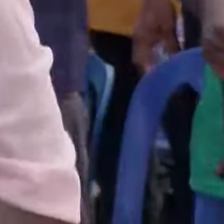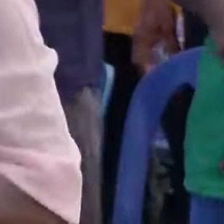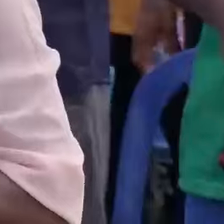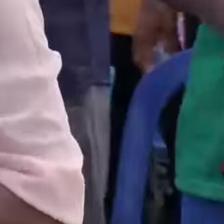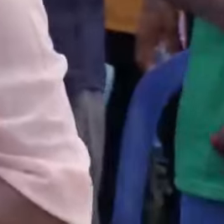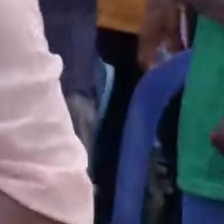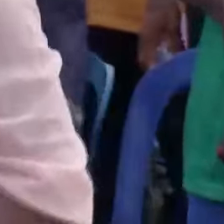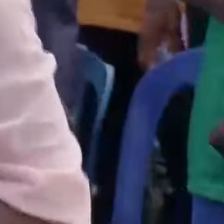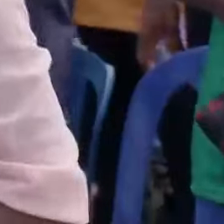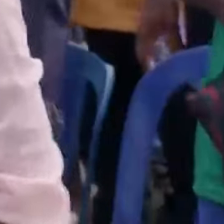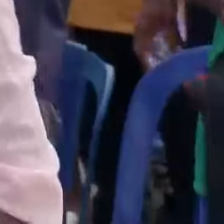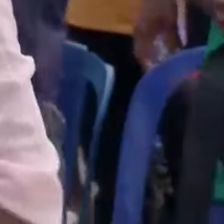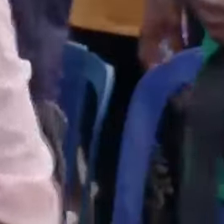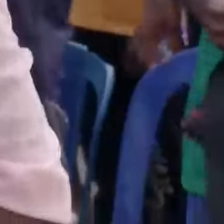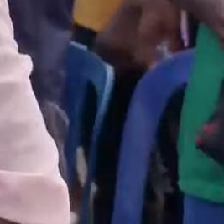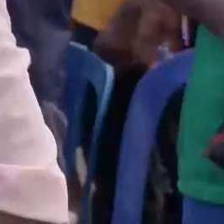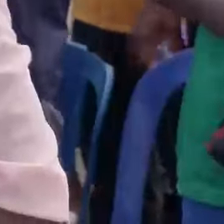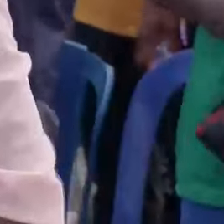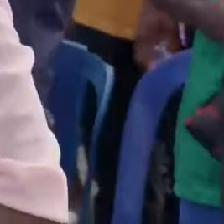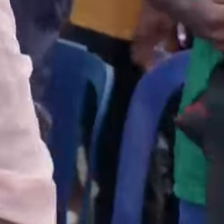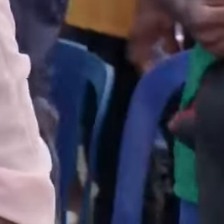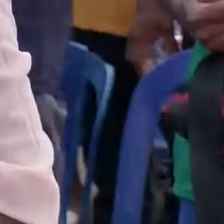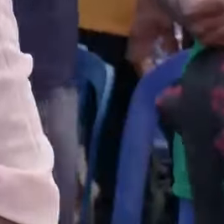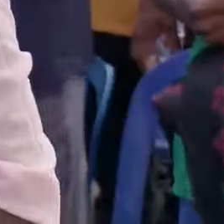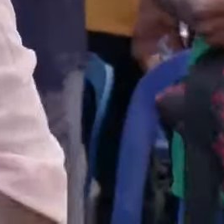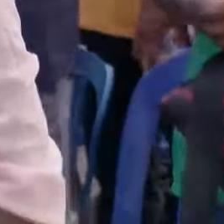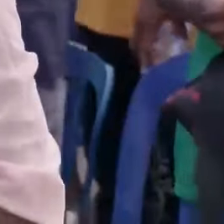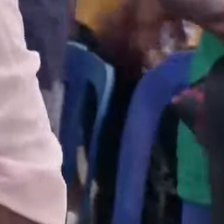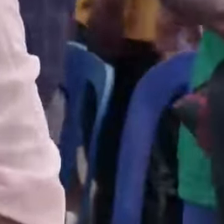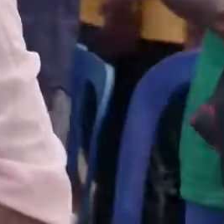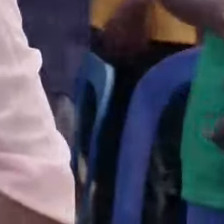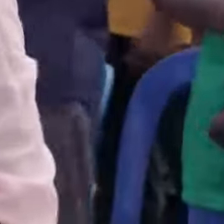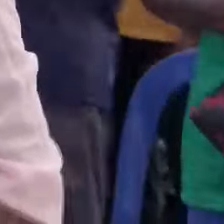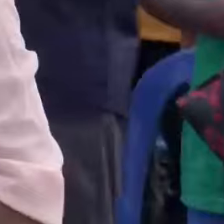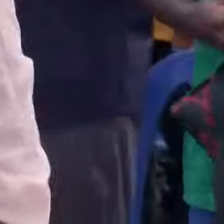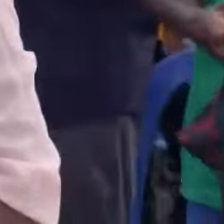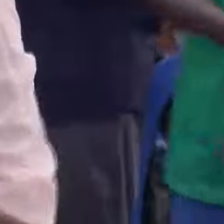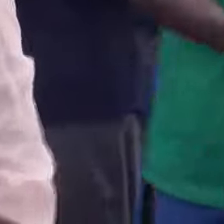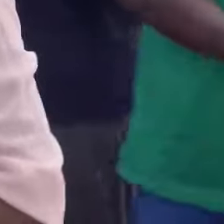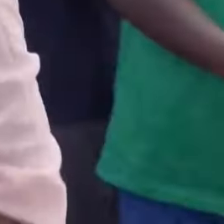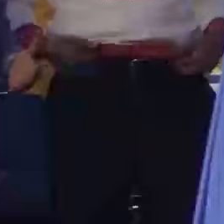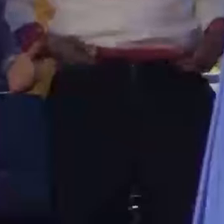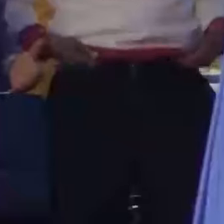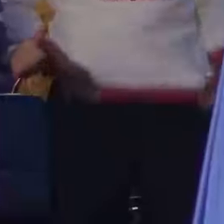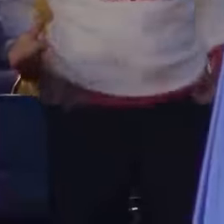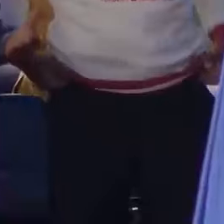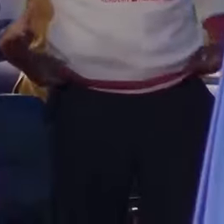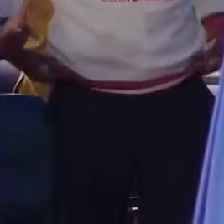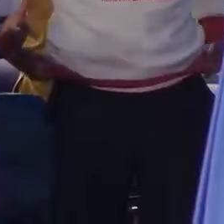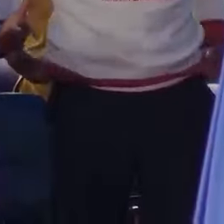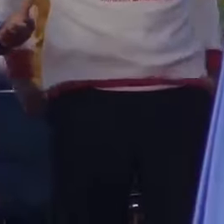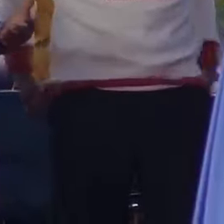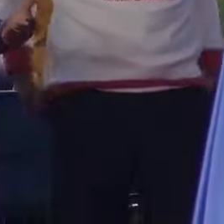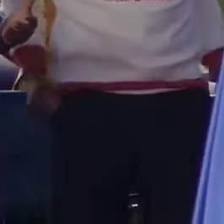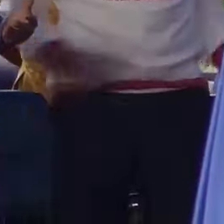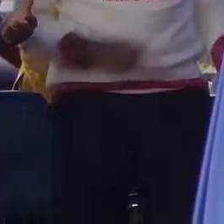better level. Maybe you are the better level. There's something higher than that, the best level. Tell the Lord, oh Lord,